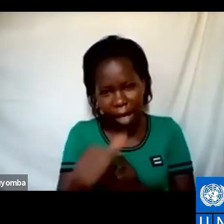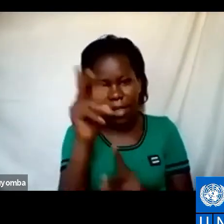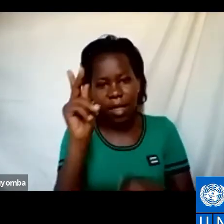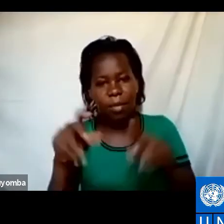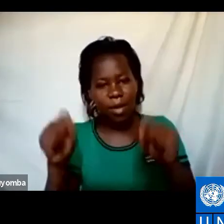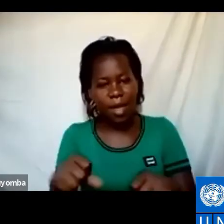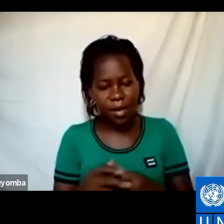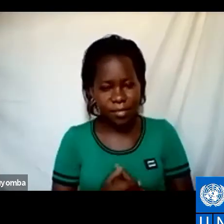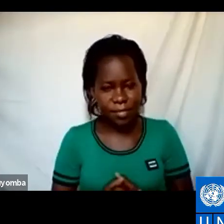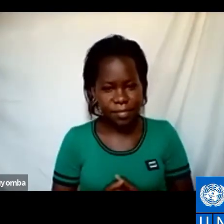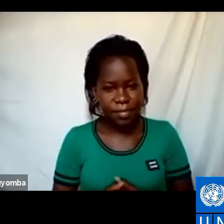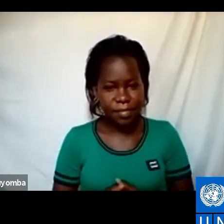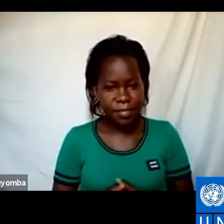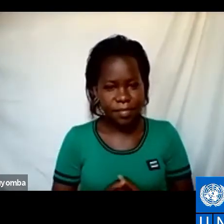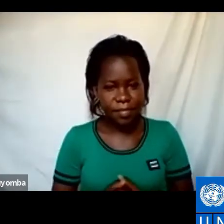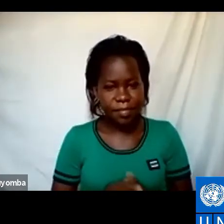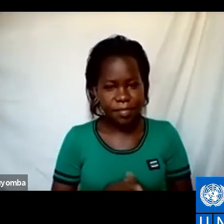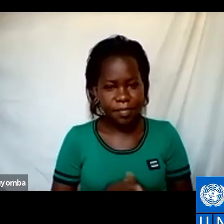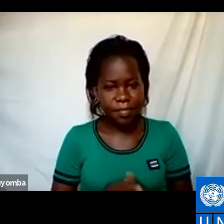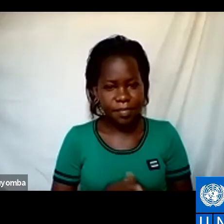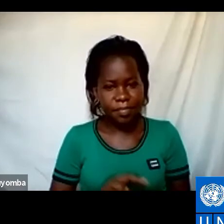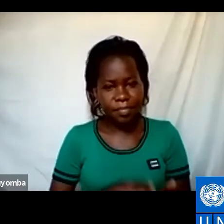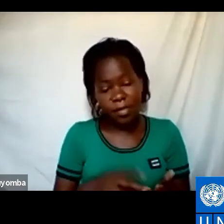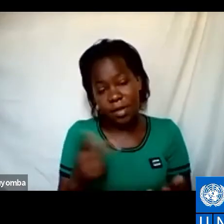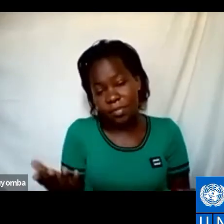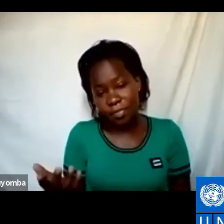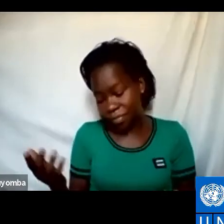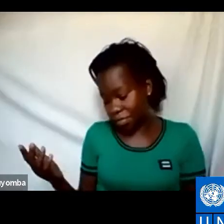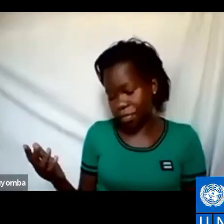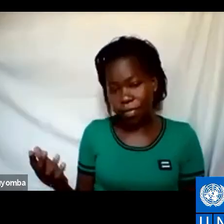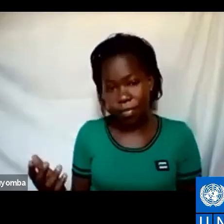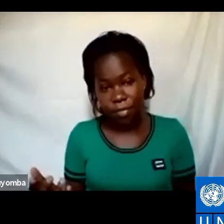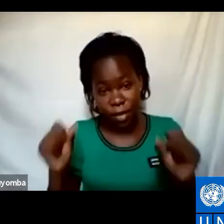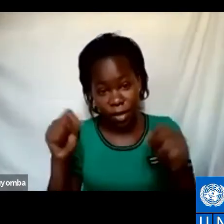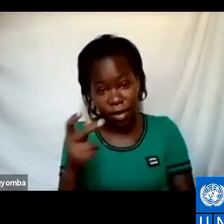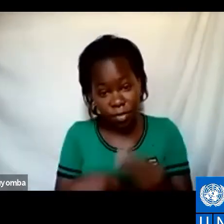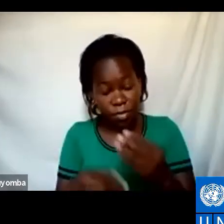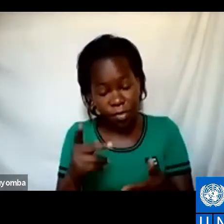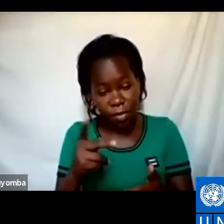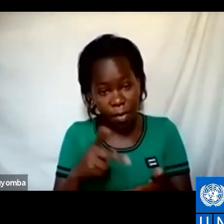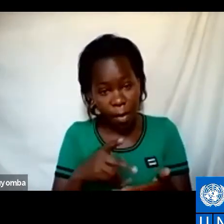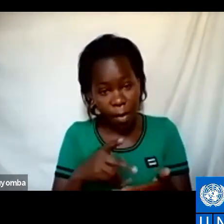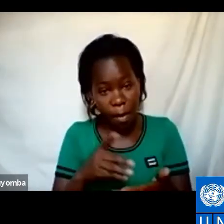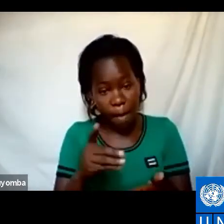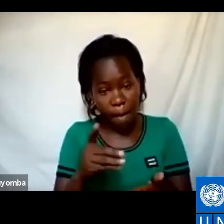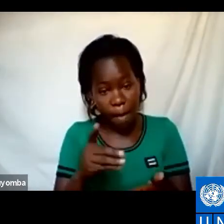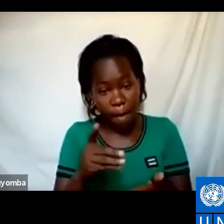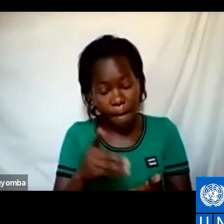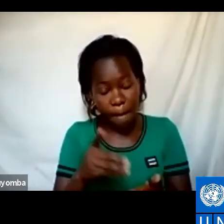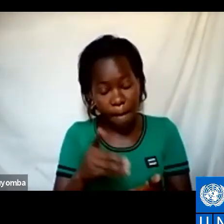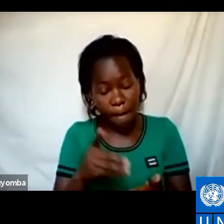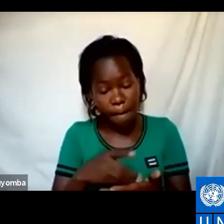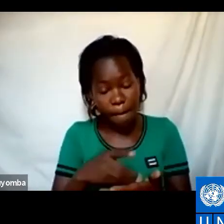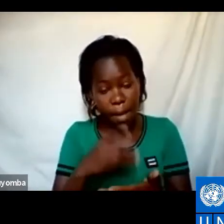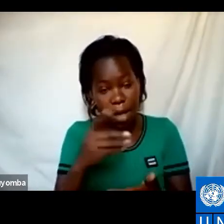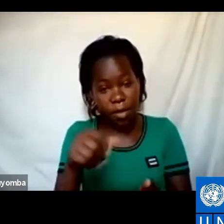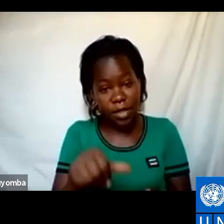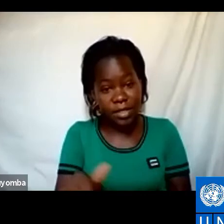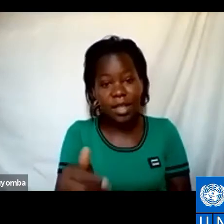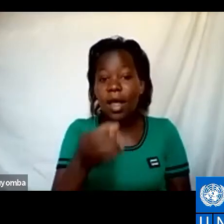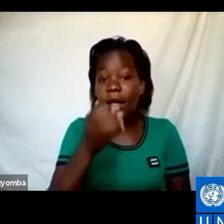So that's the first rule of thumb. Would you buy your own product? Would you be comfortable taking it? Would you be comfortable giving it to your children? Would you be